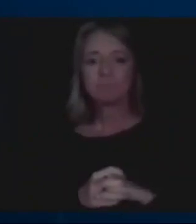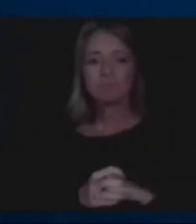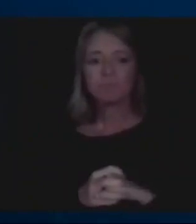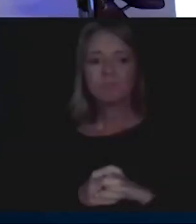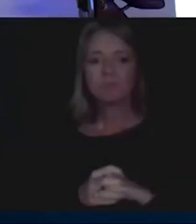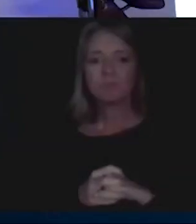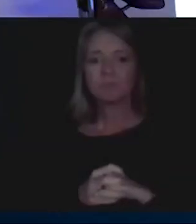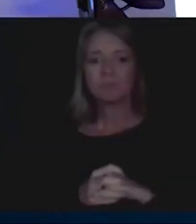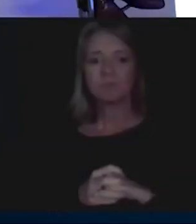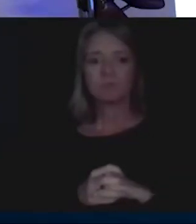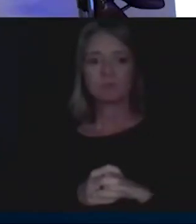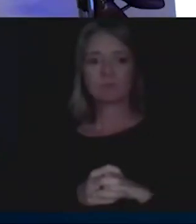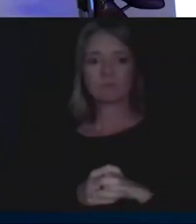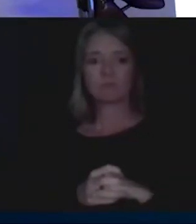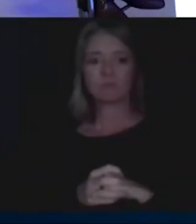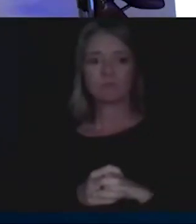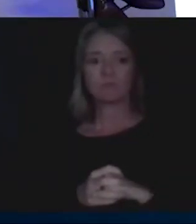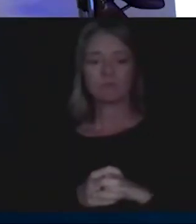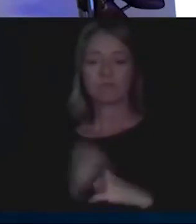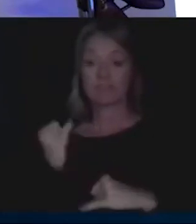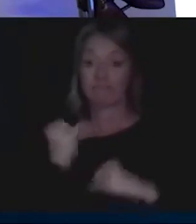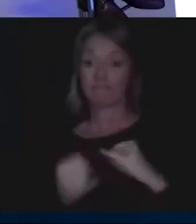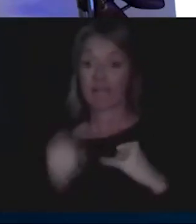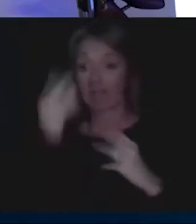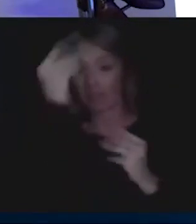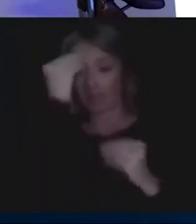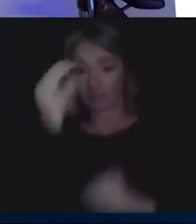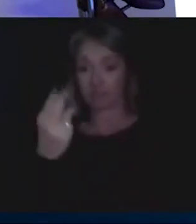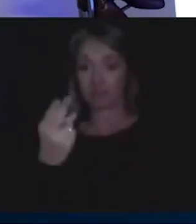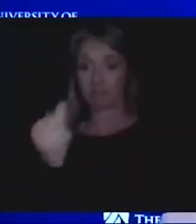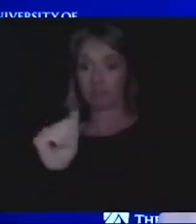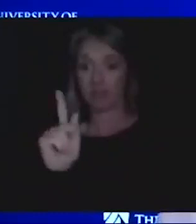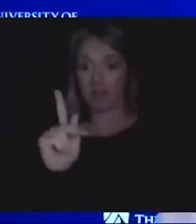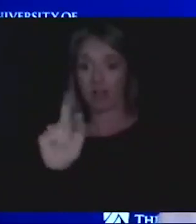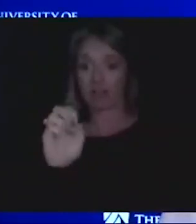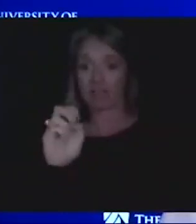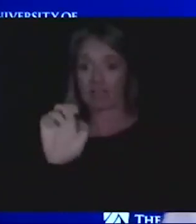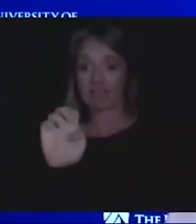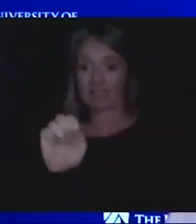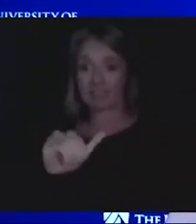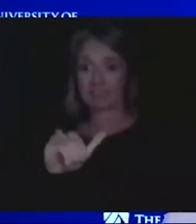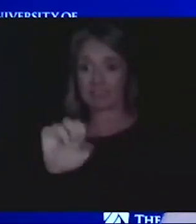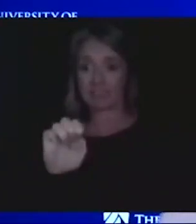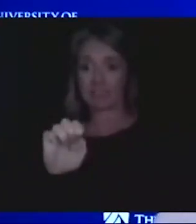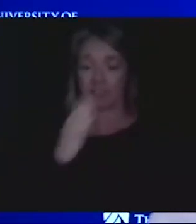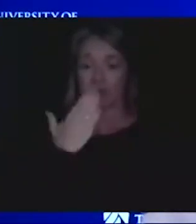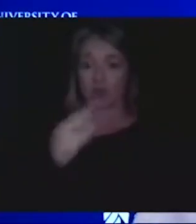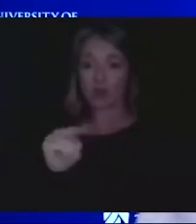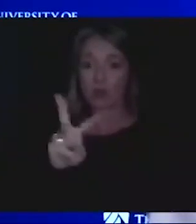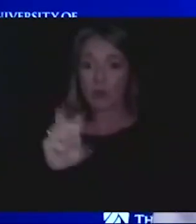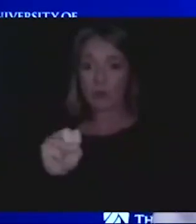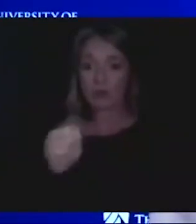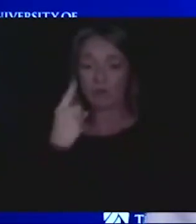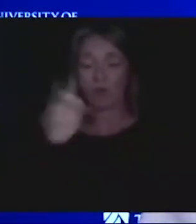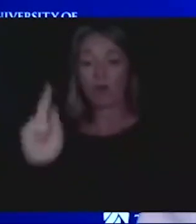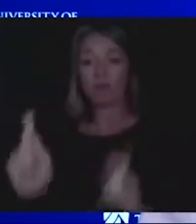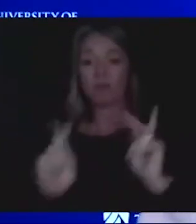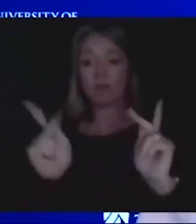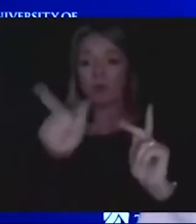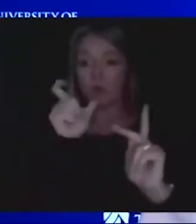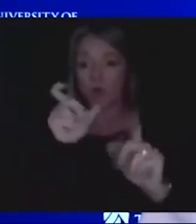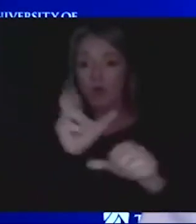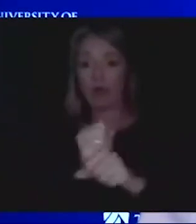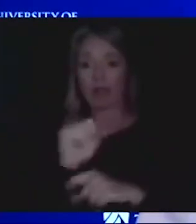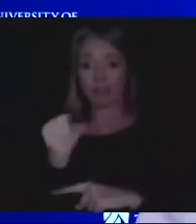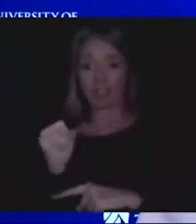here and get some final thoughts. Hawkeye, I'm going to start with you. Yeah. Good news, I think, for those people that did get Johnson & Johnson vaccine.